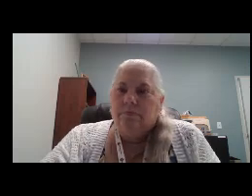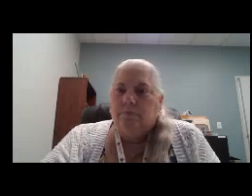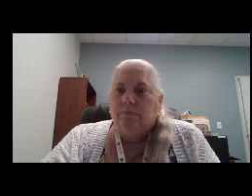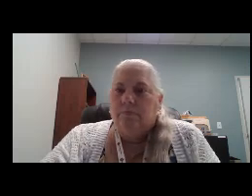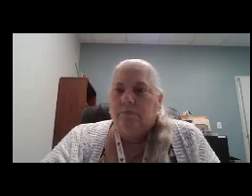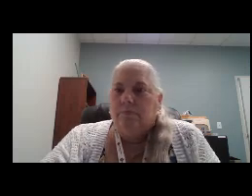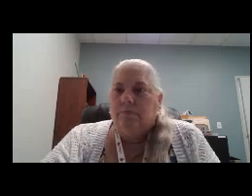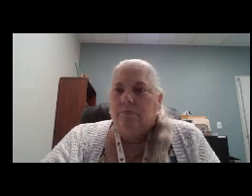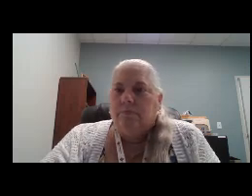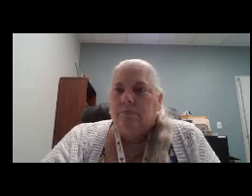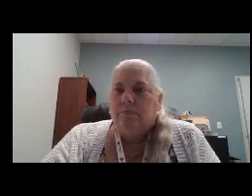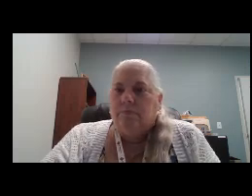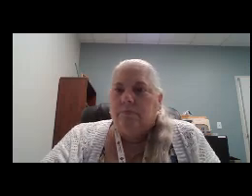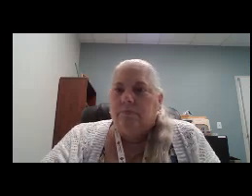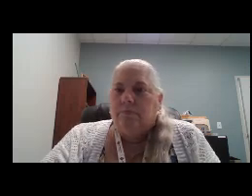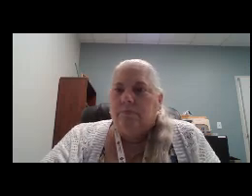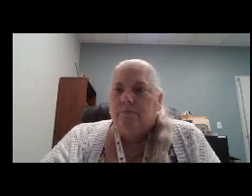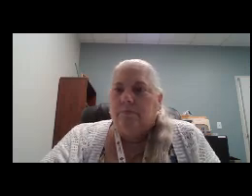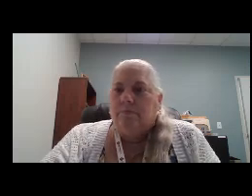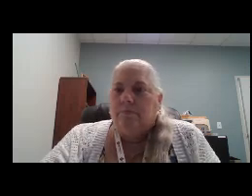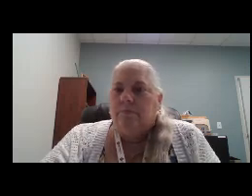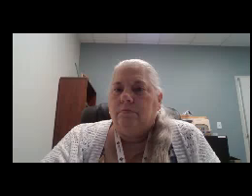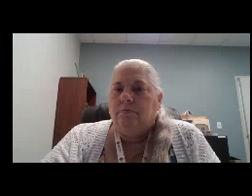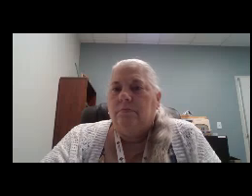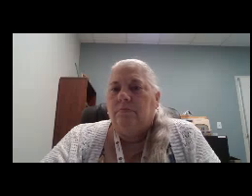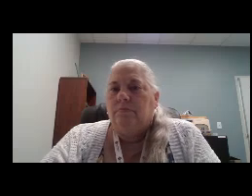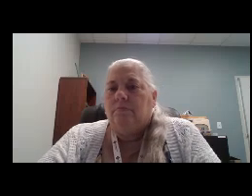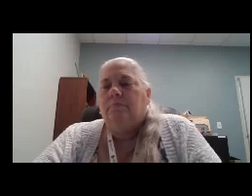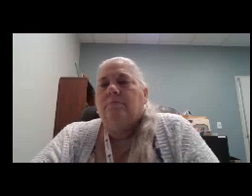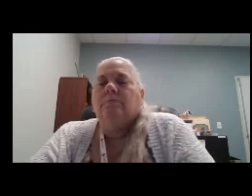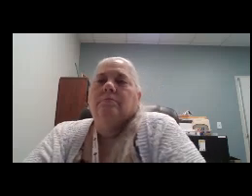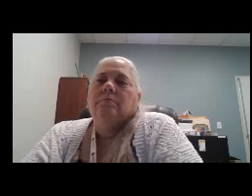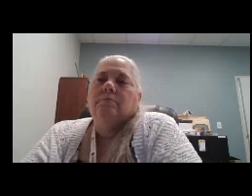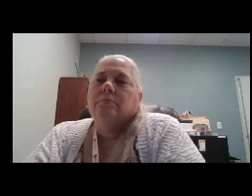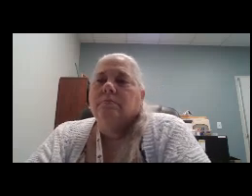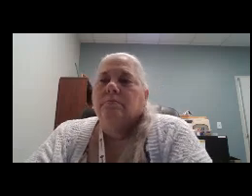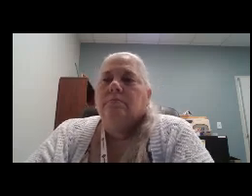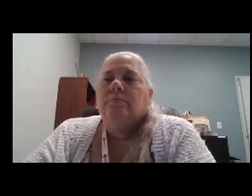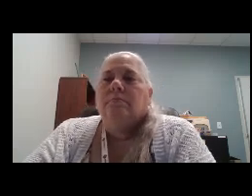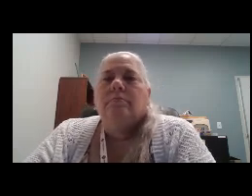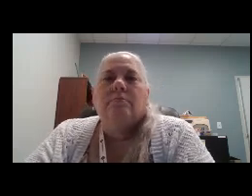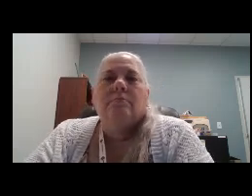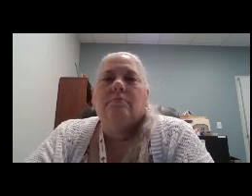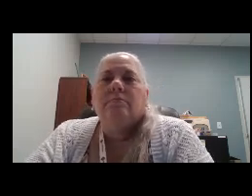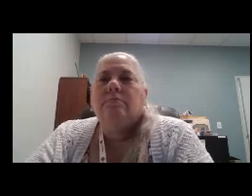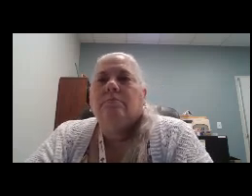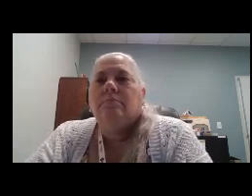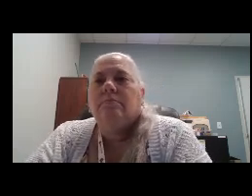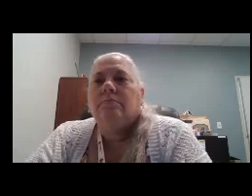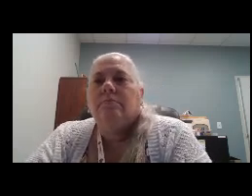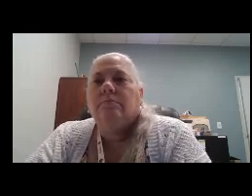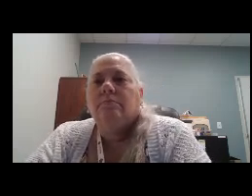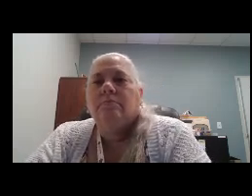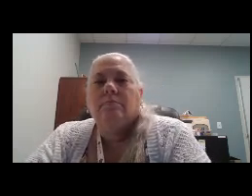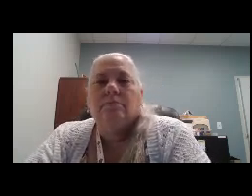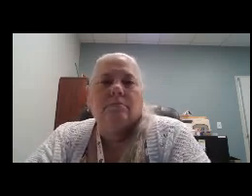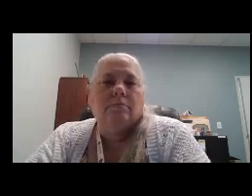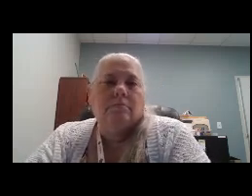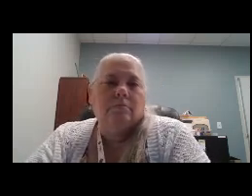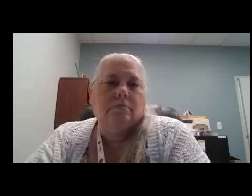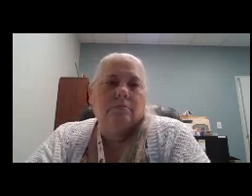just to think about it and just briefly, just 3-4 words about you